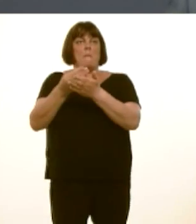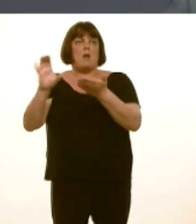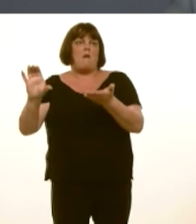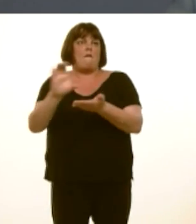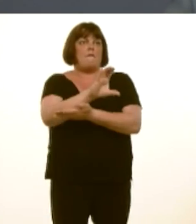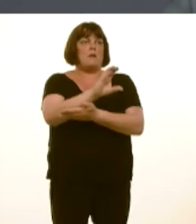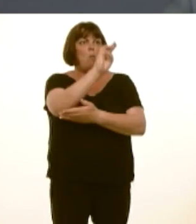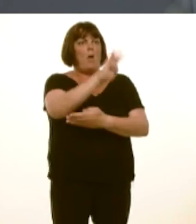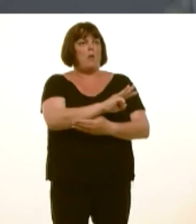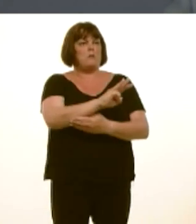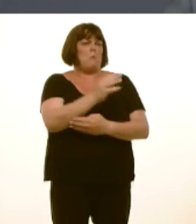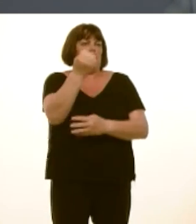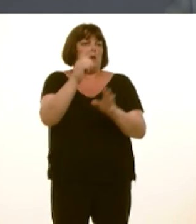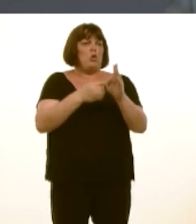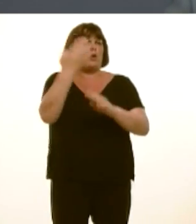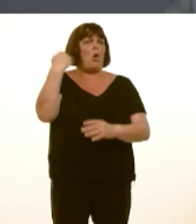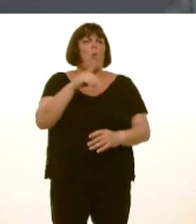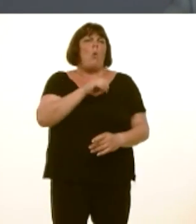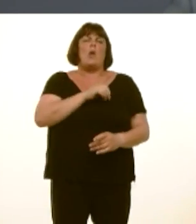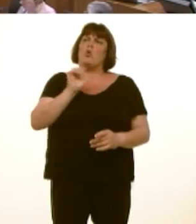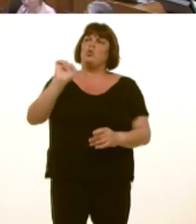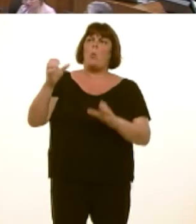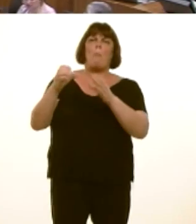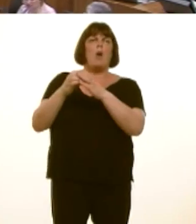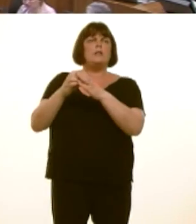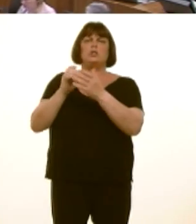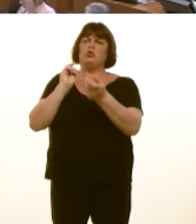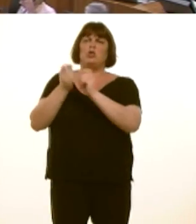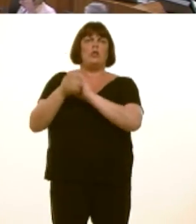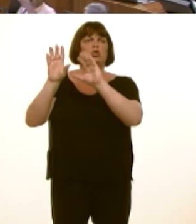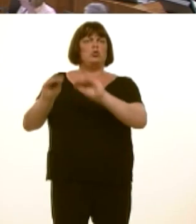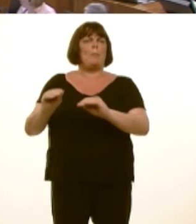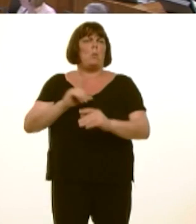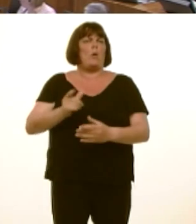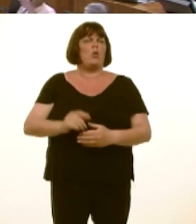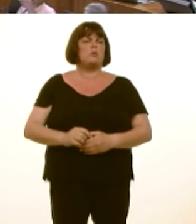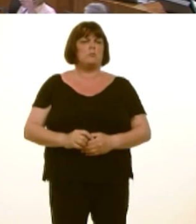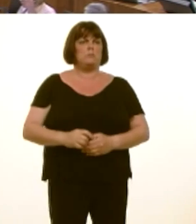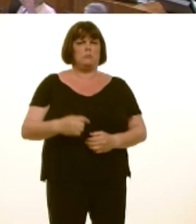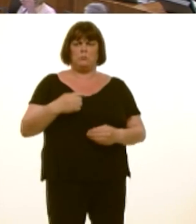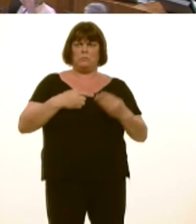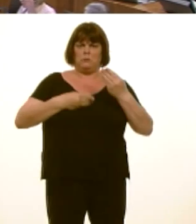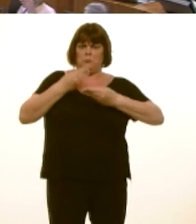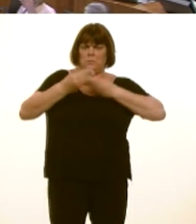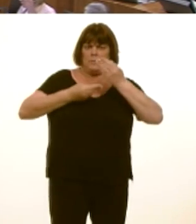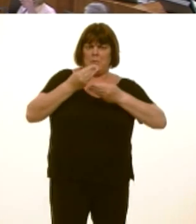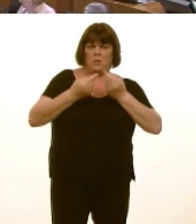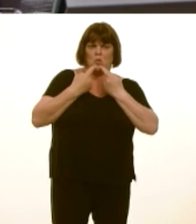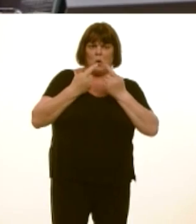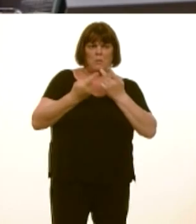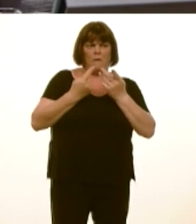decade ago, why did your party choose to do nothing about it? I am not here to explain the actions and comments of